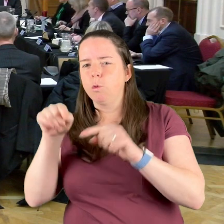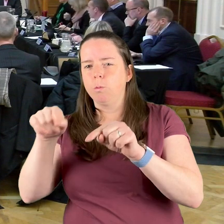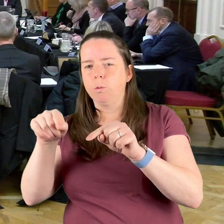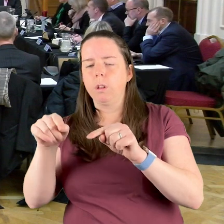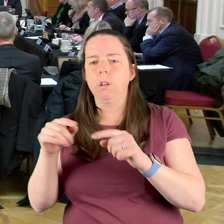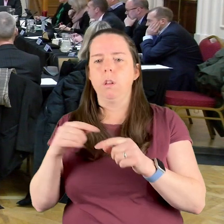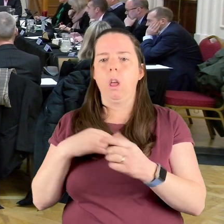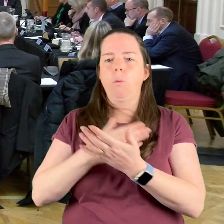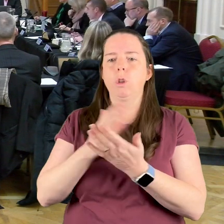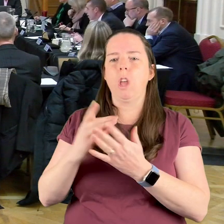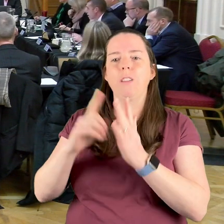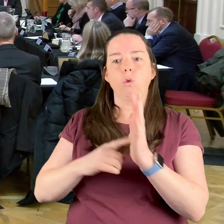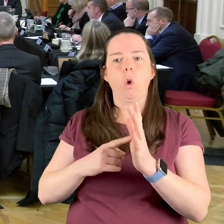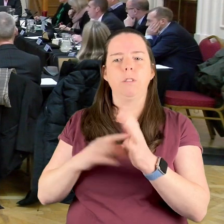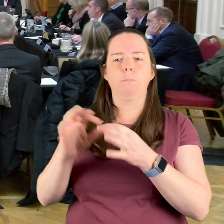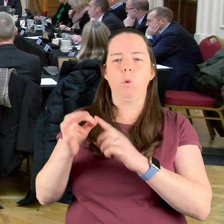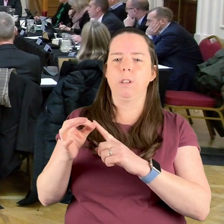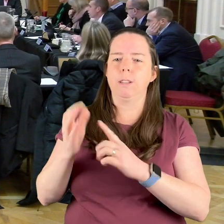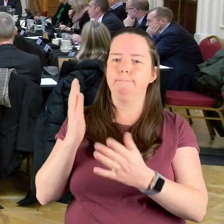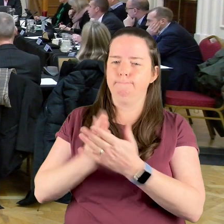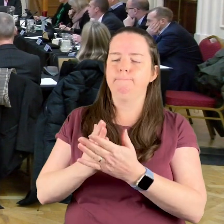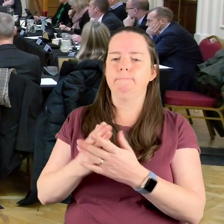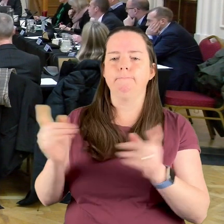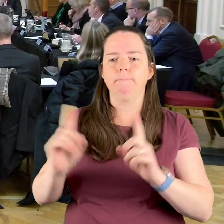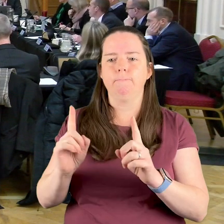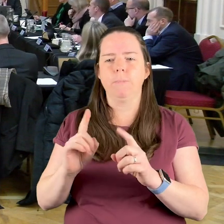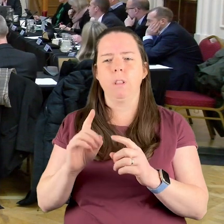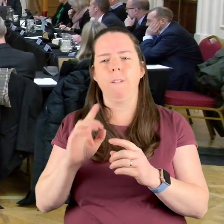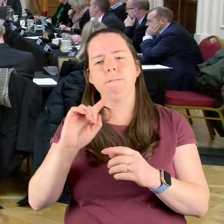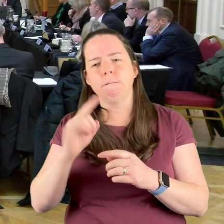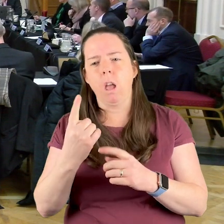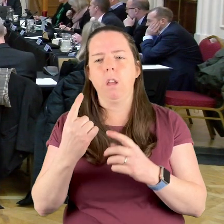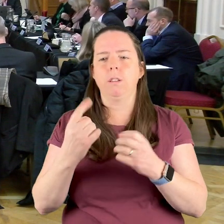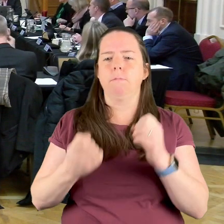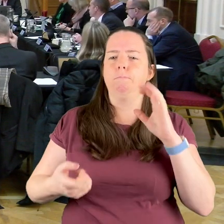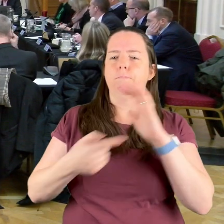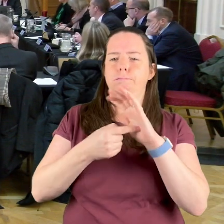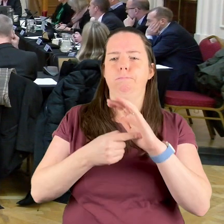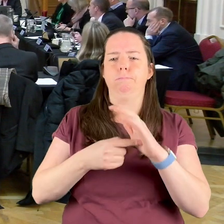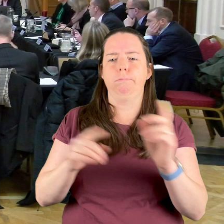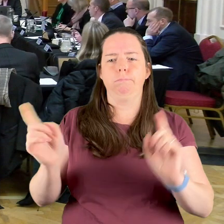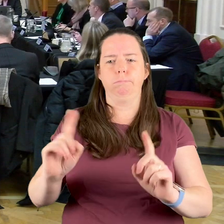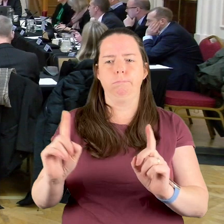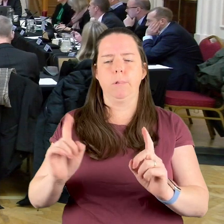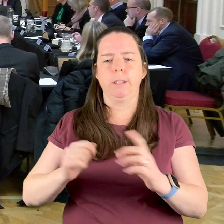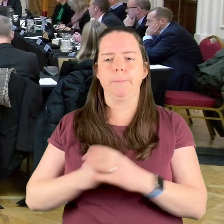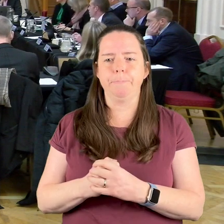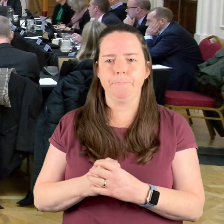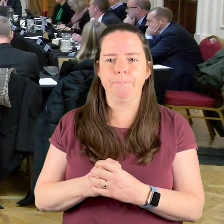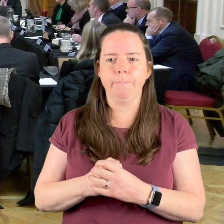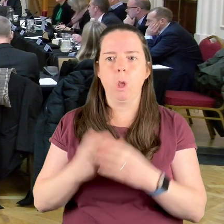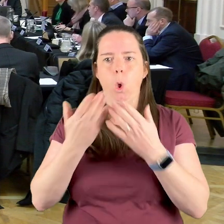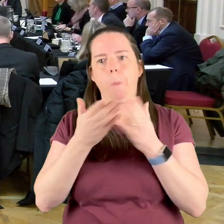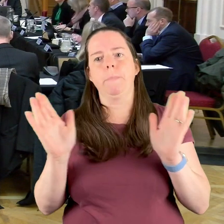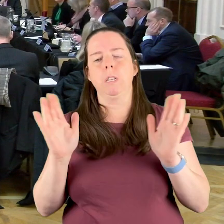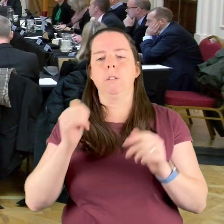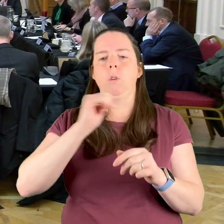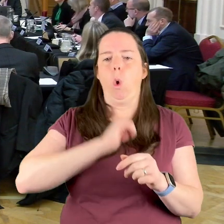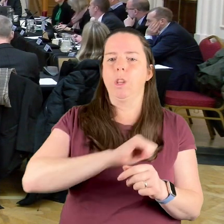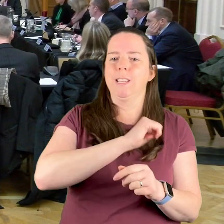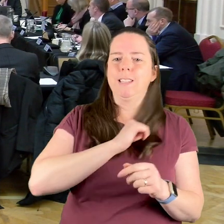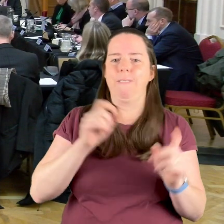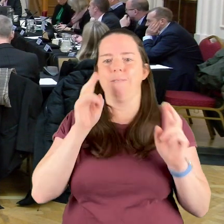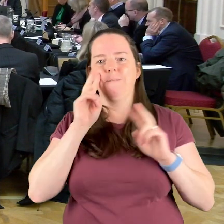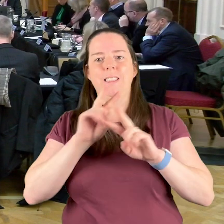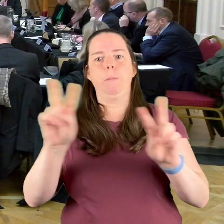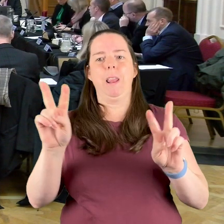context, and I would share John's point very much, which is the first key thing here is about